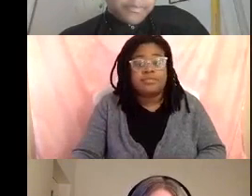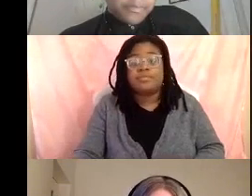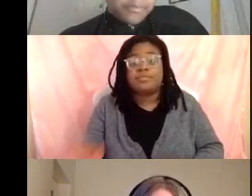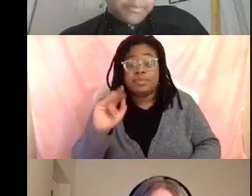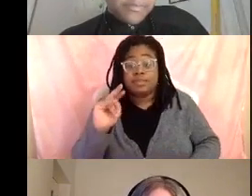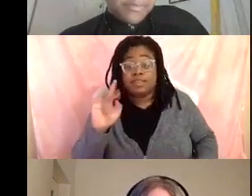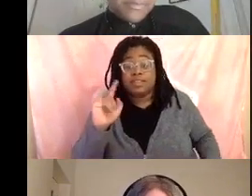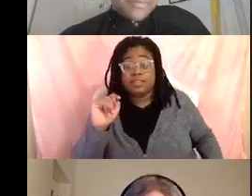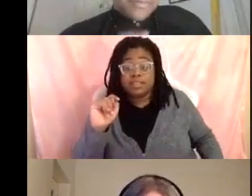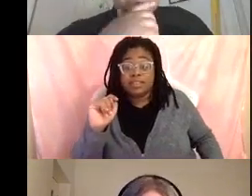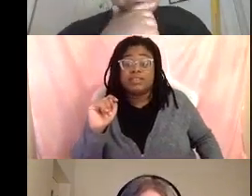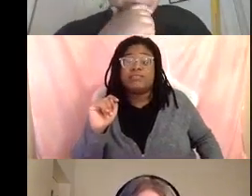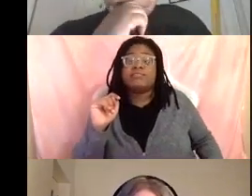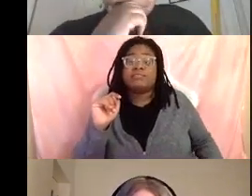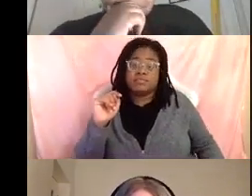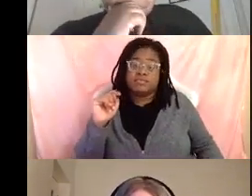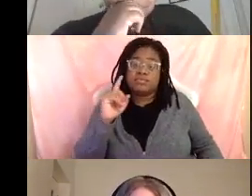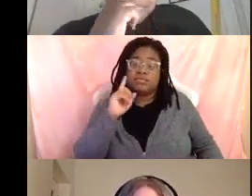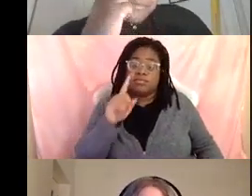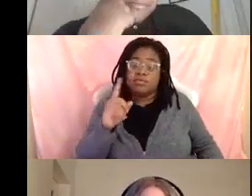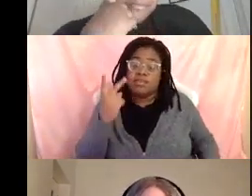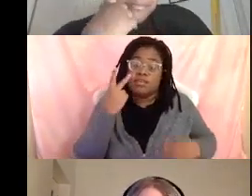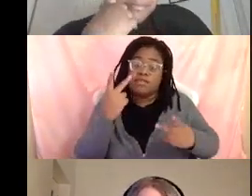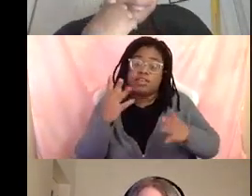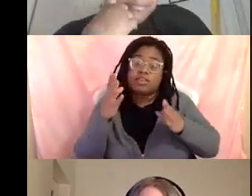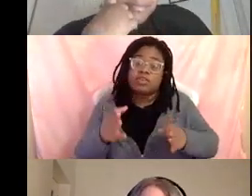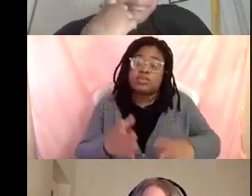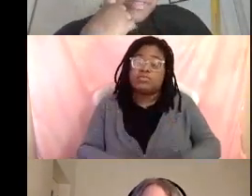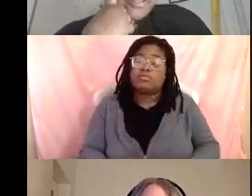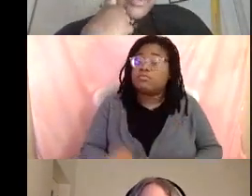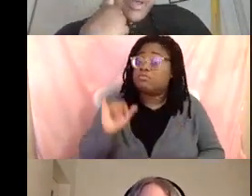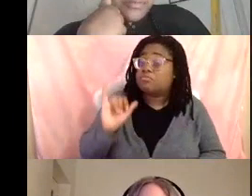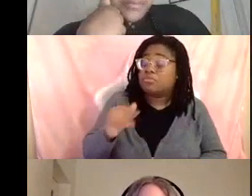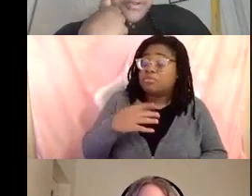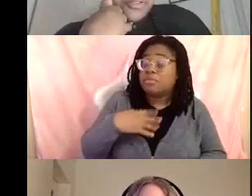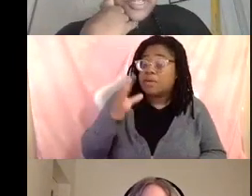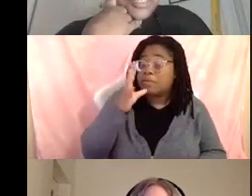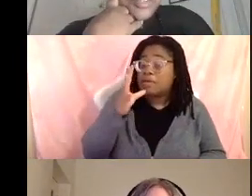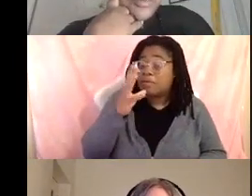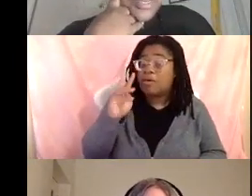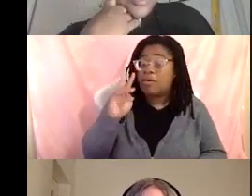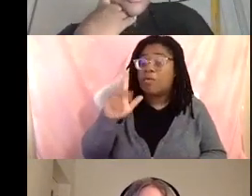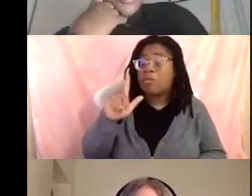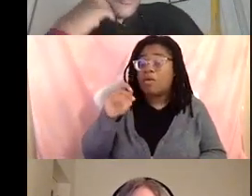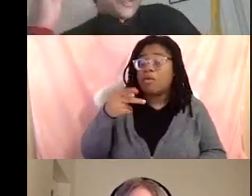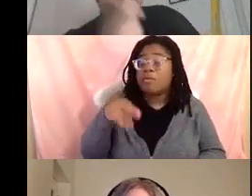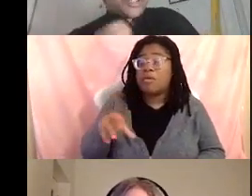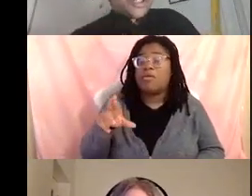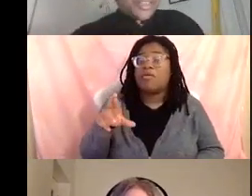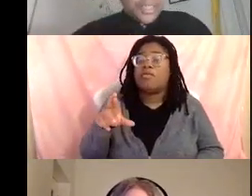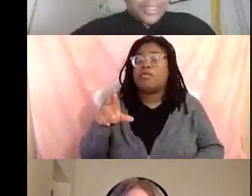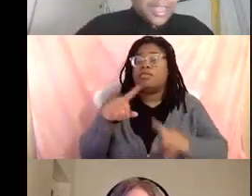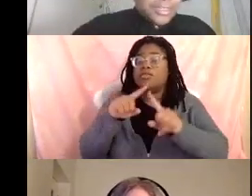incense, a plea to you, the visitor. My mother's wallpaper traces the windows. Come